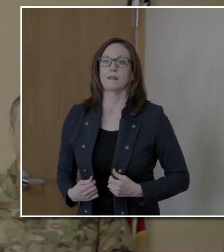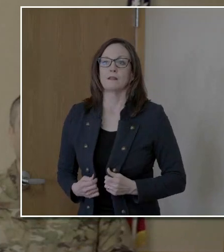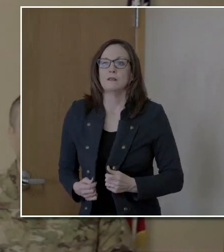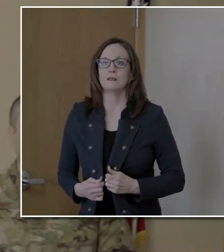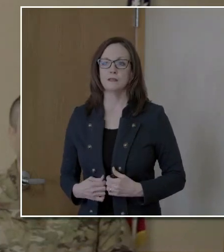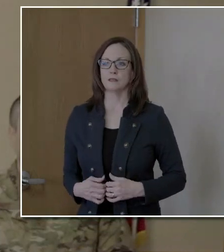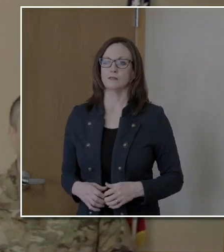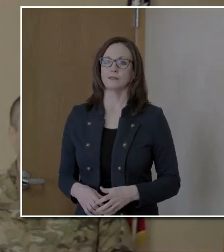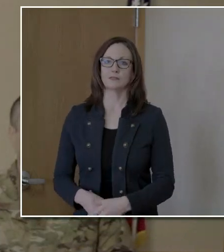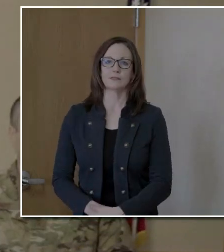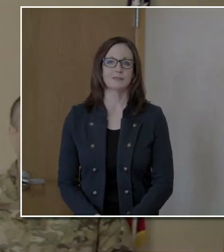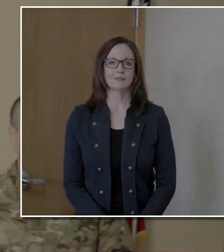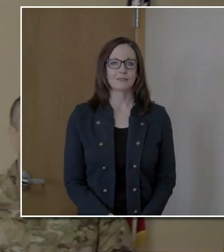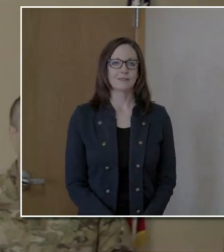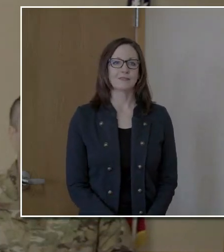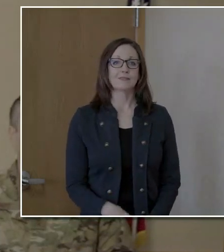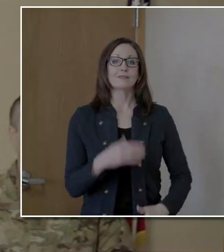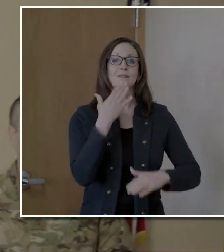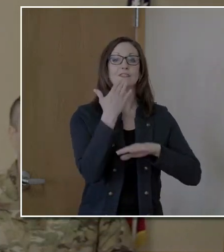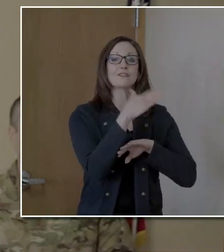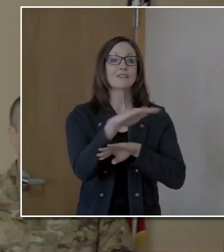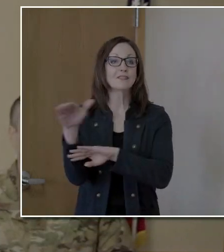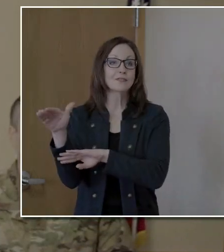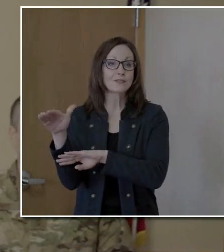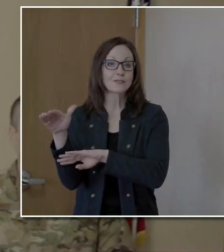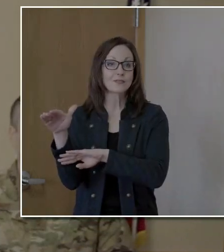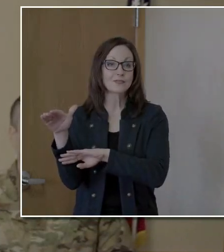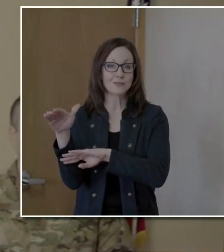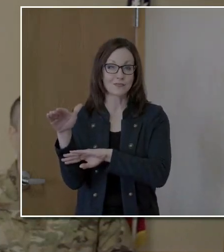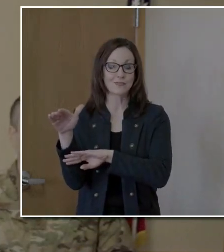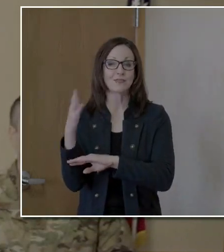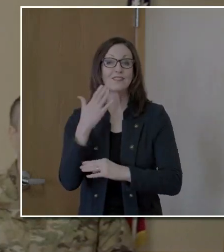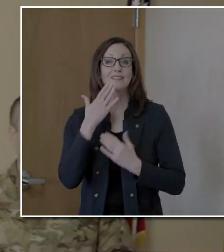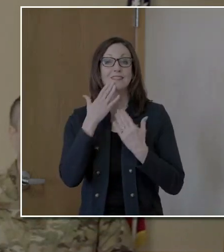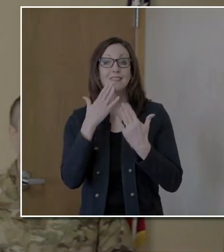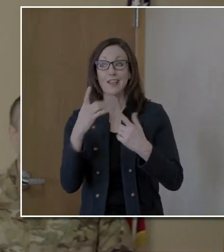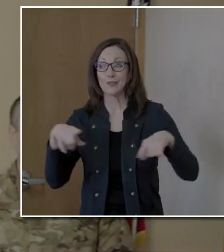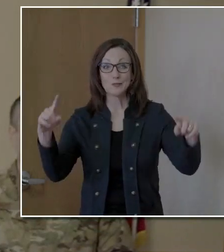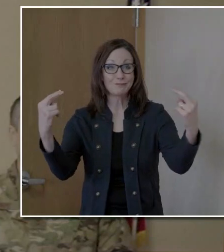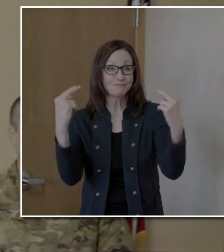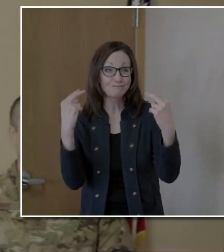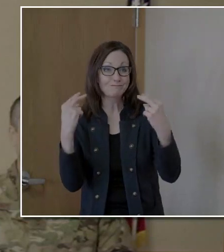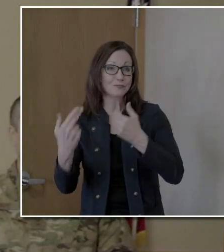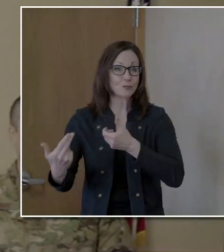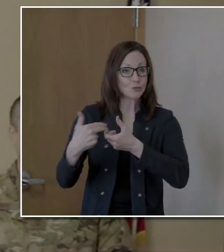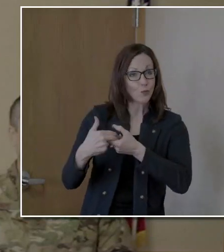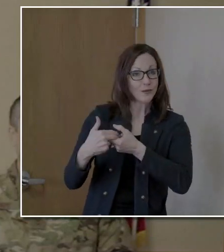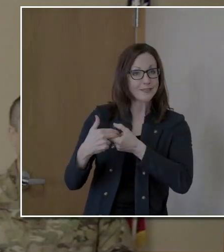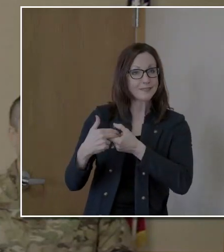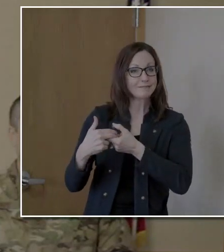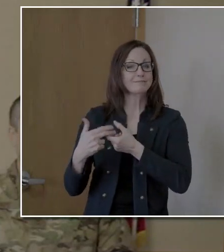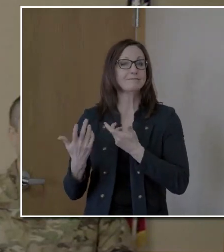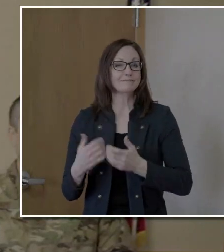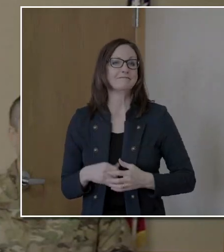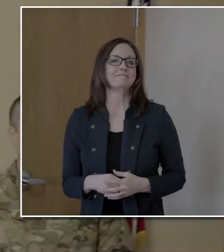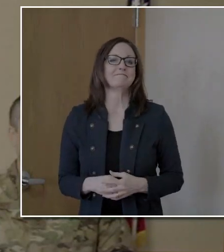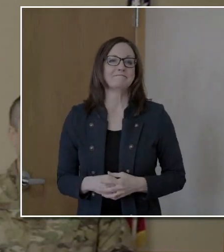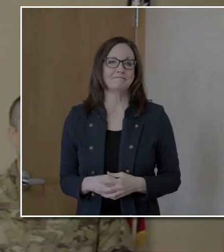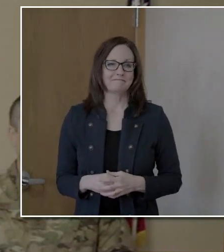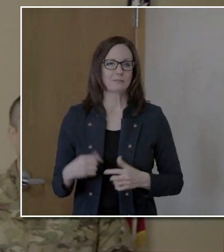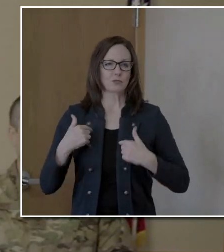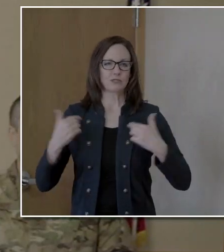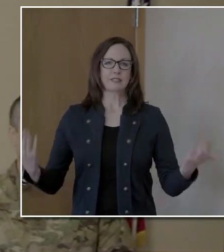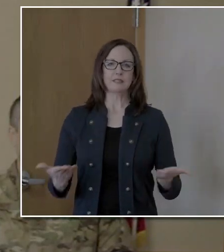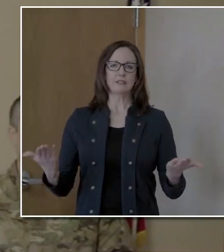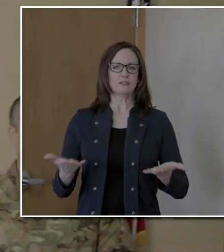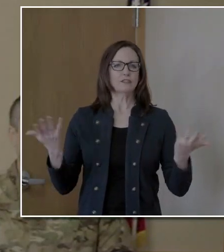Good afternoon, and thank you for joining us today. This media briefing is taking place at the Wisconsin Department of Military Affairs, where staff from multiple state